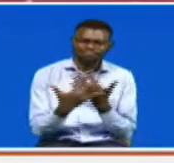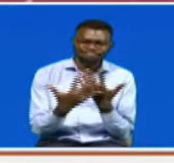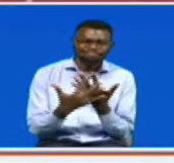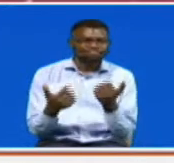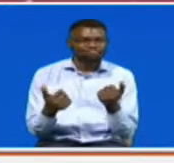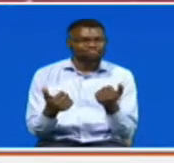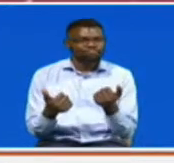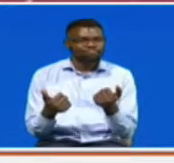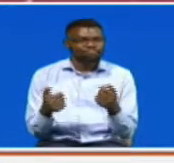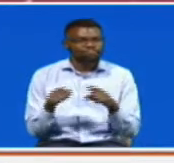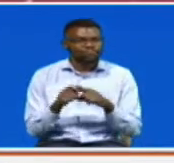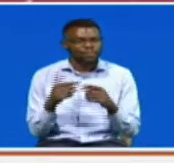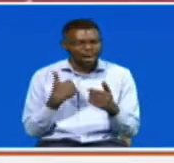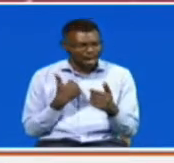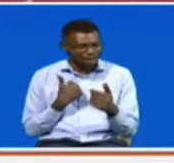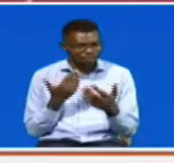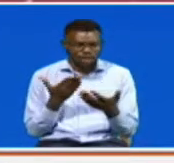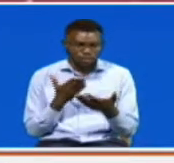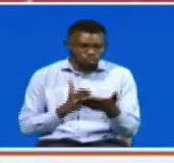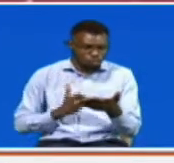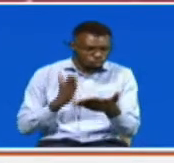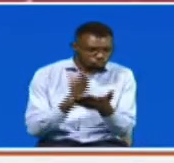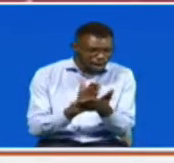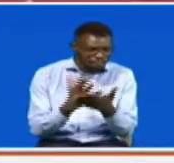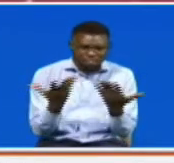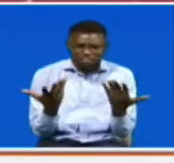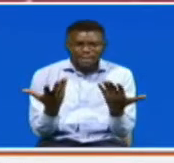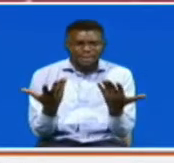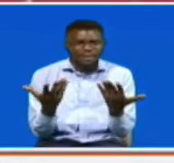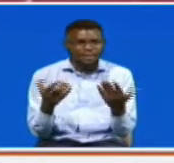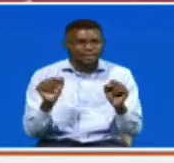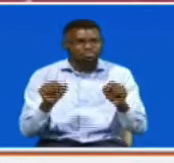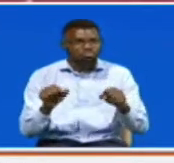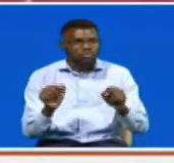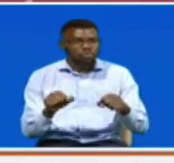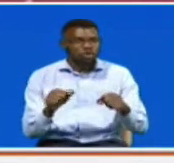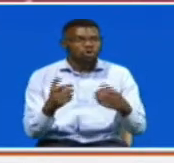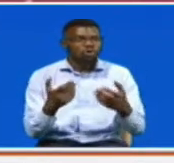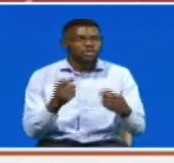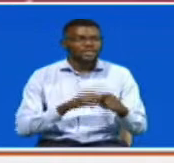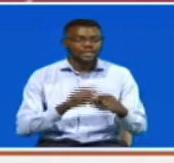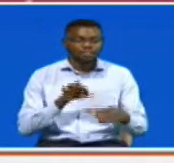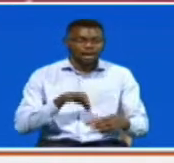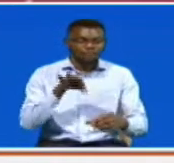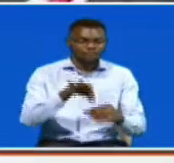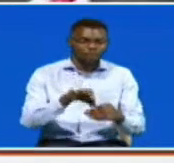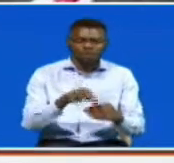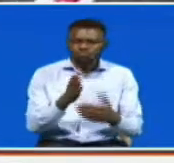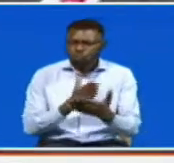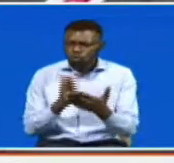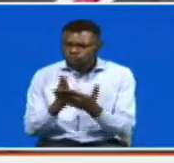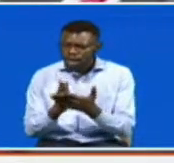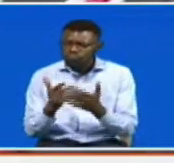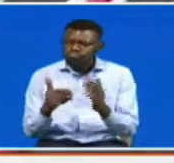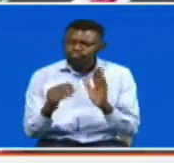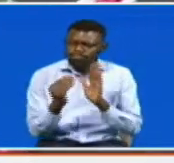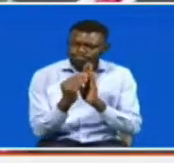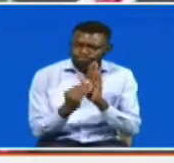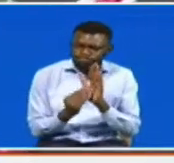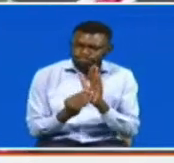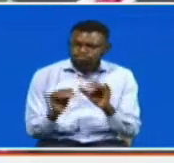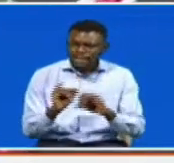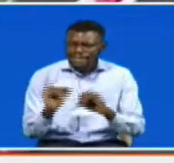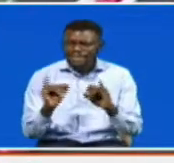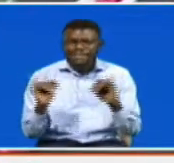verifiable audit trail so voters can confirm that their choices are being recorded accurately, or we